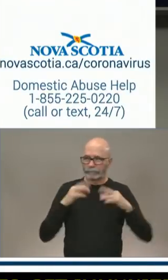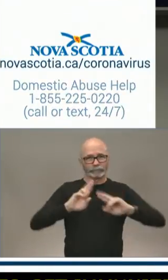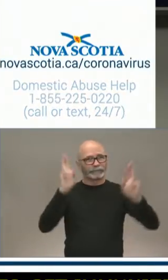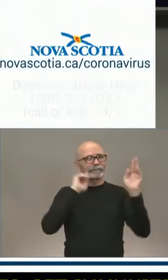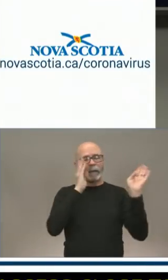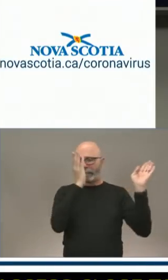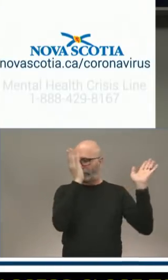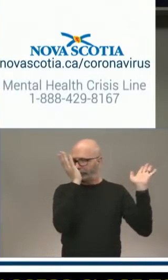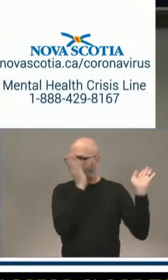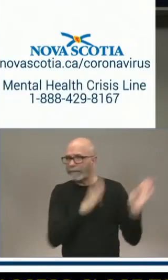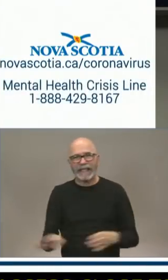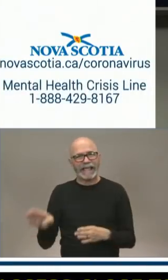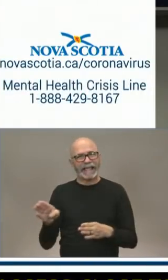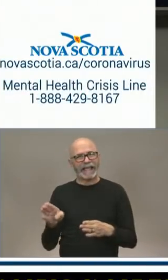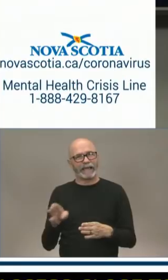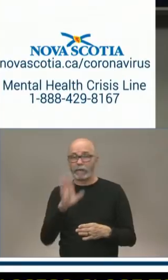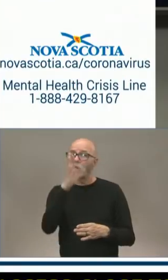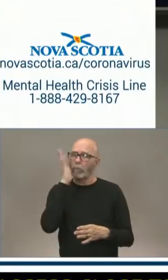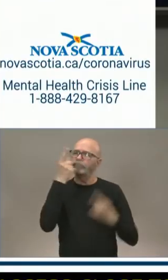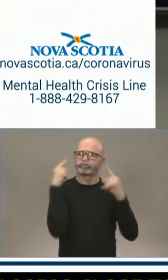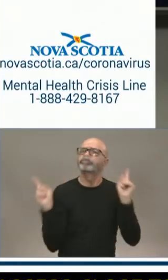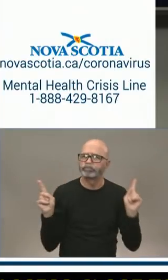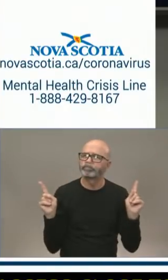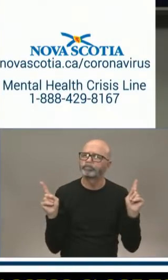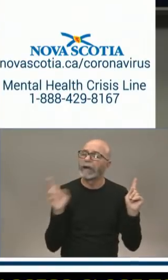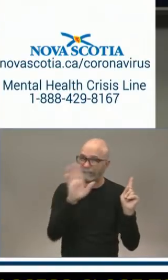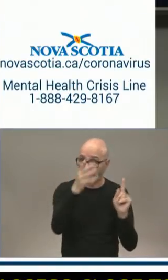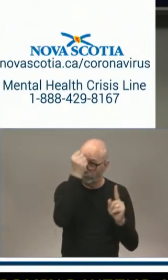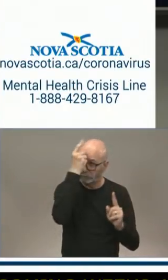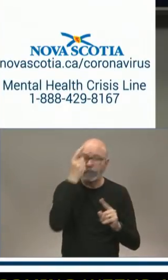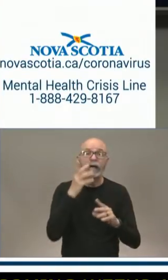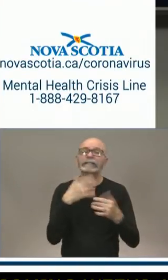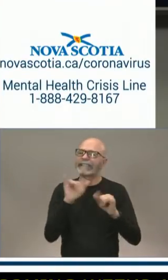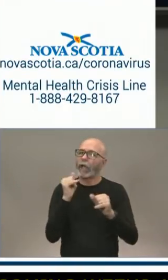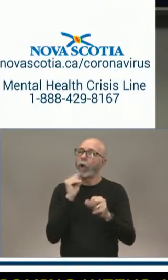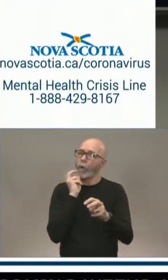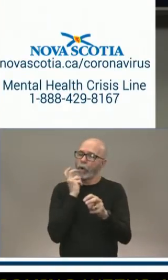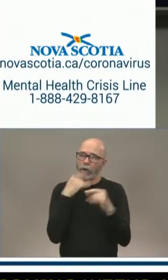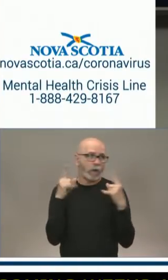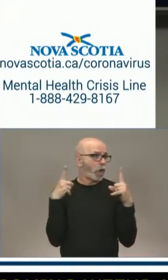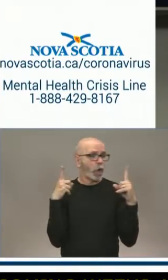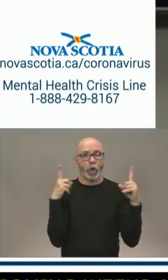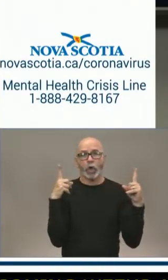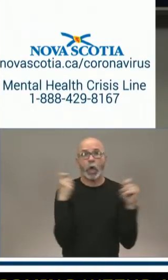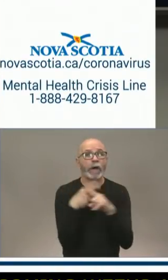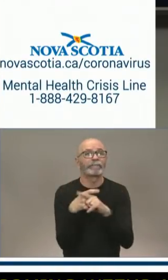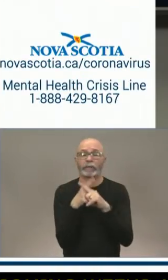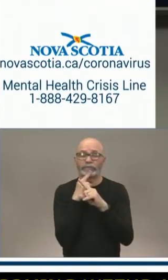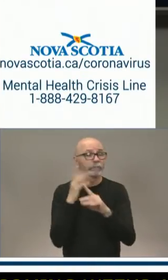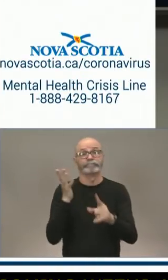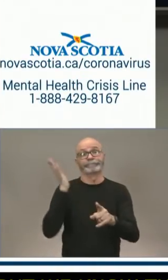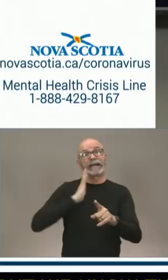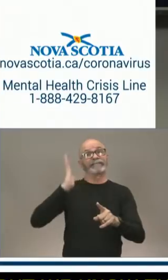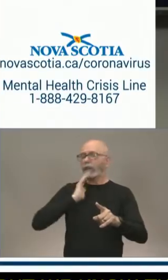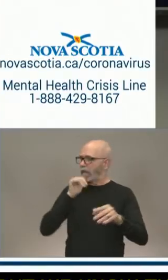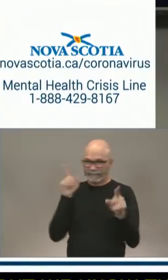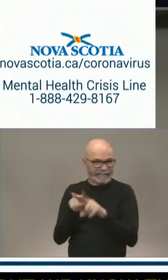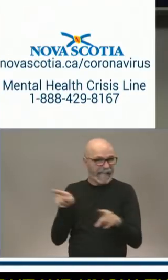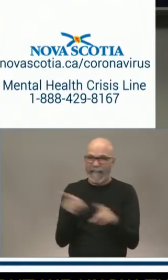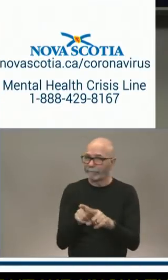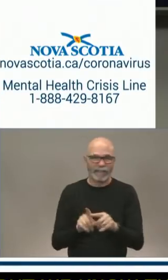big, complex effort, one of the biggest efforts we've ever done in healthcare in this province. So we won't always get it